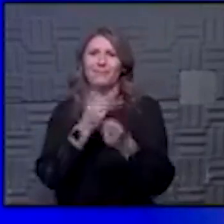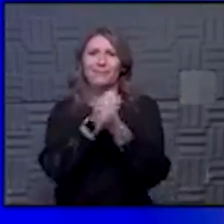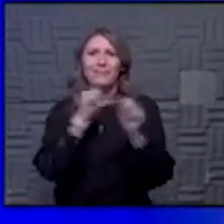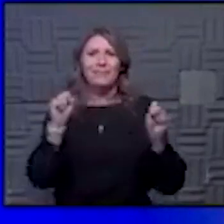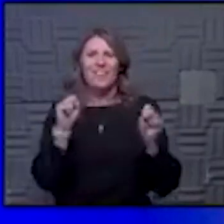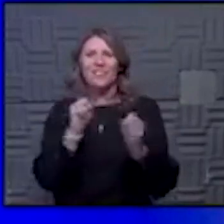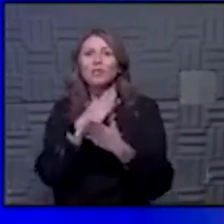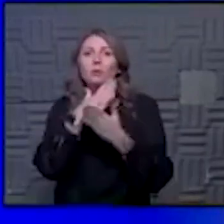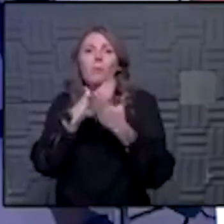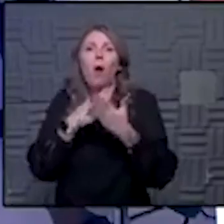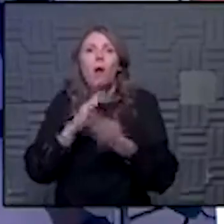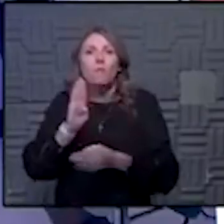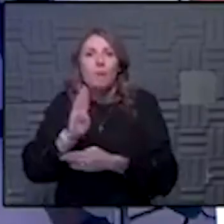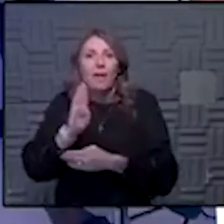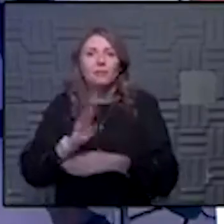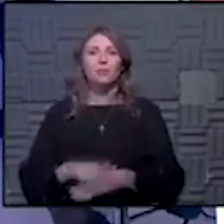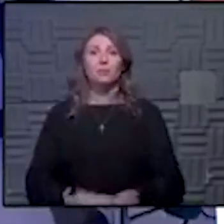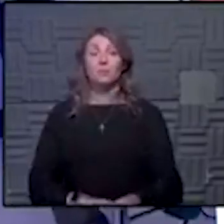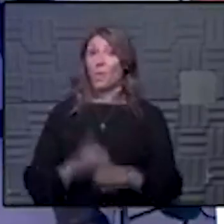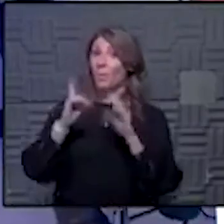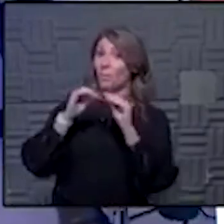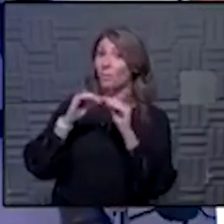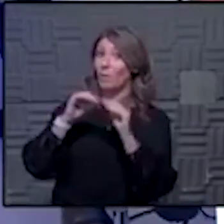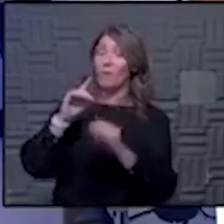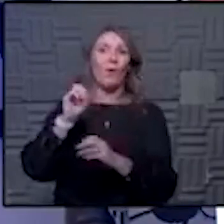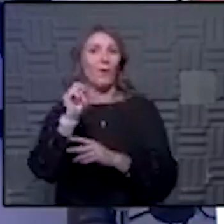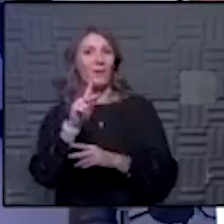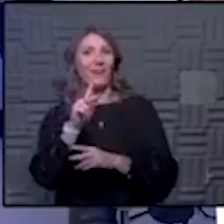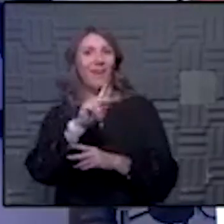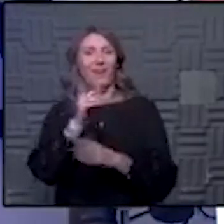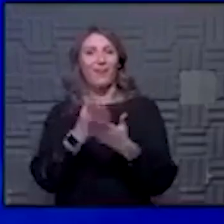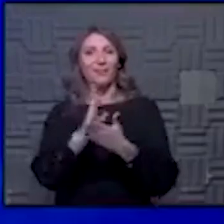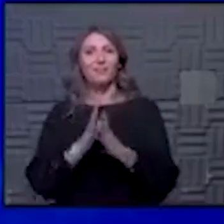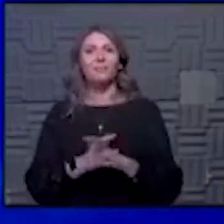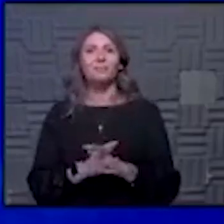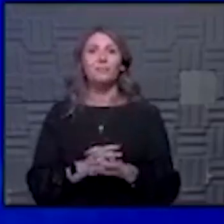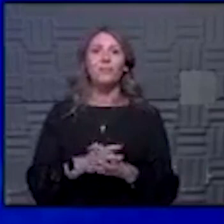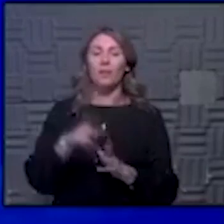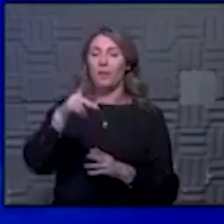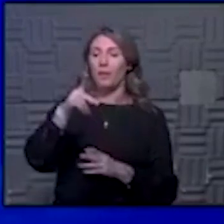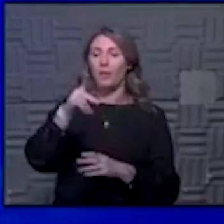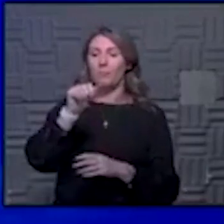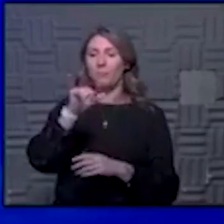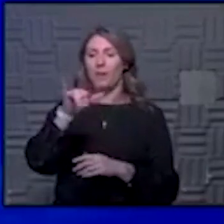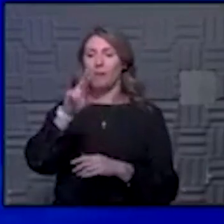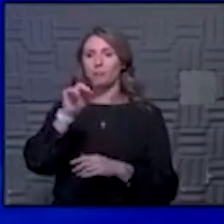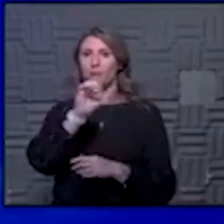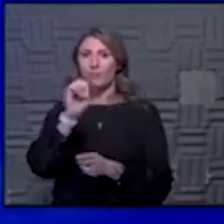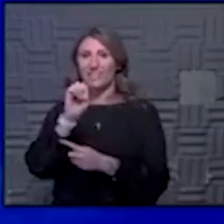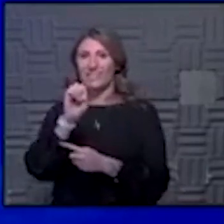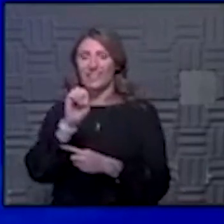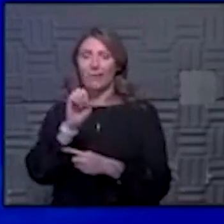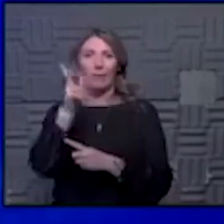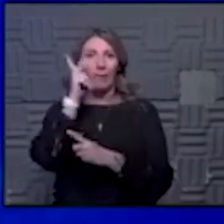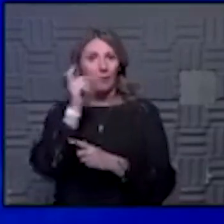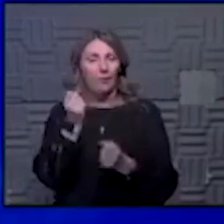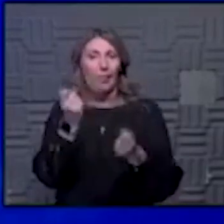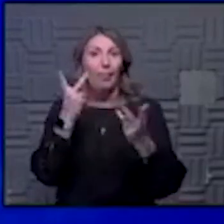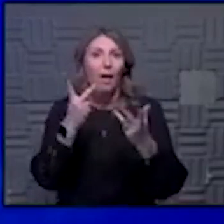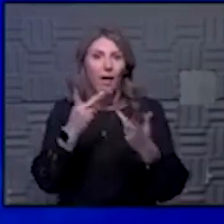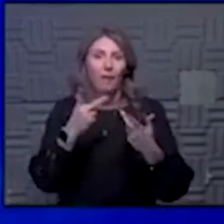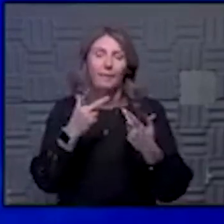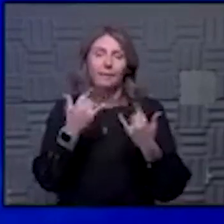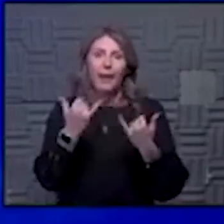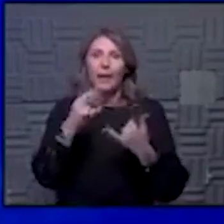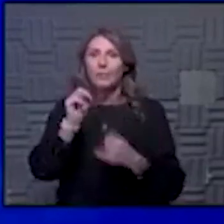the bacteria. One more. All right. Payre, and this is one we're probably going to get a lot of now that we're into